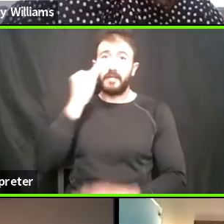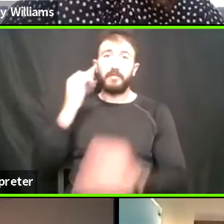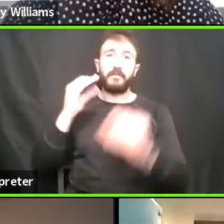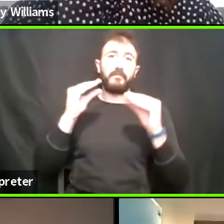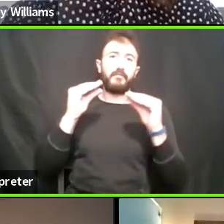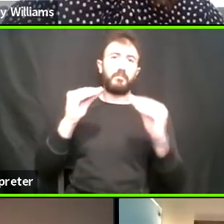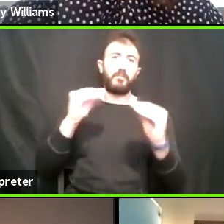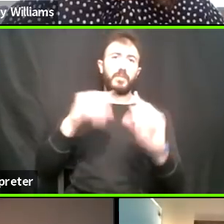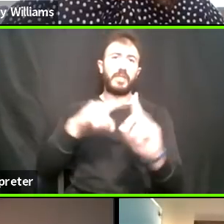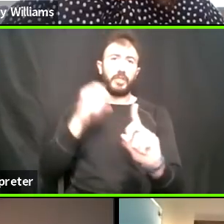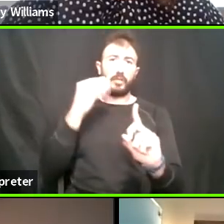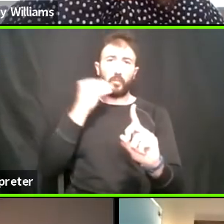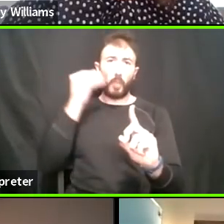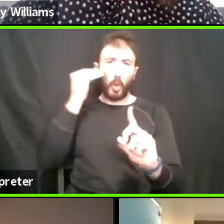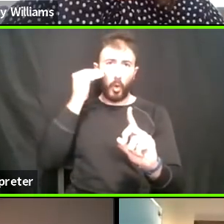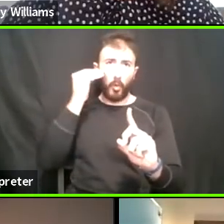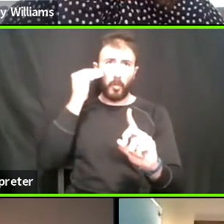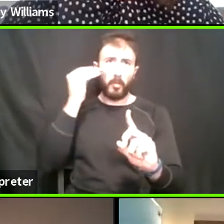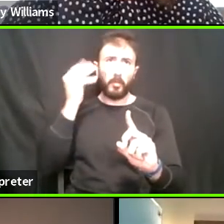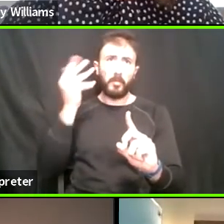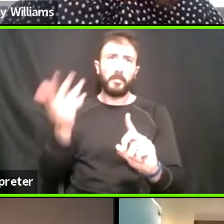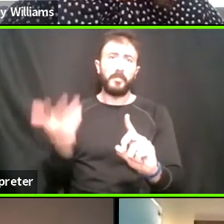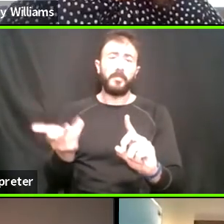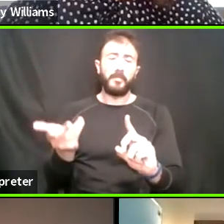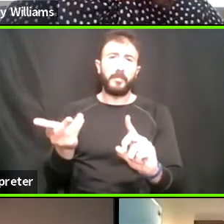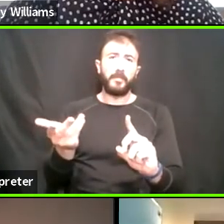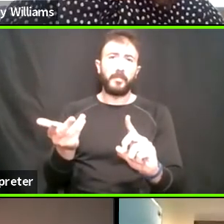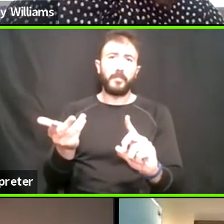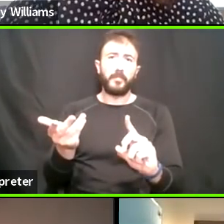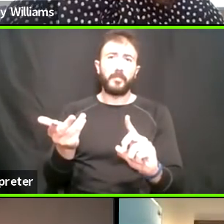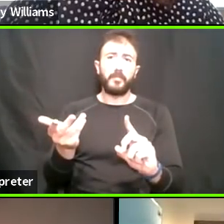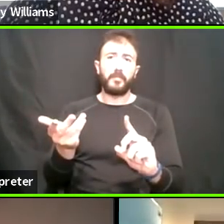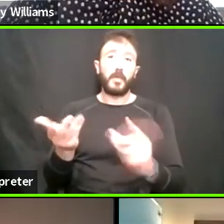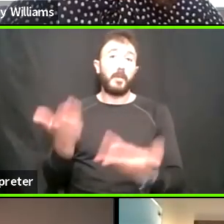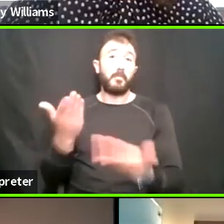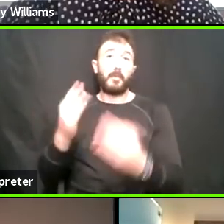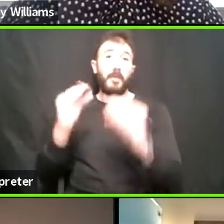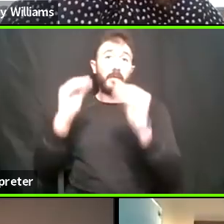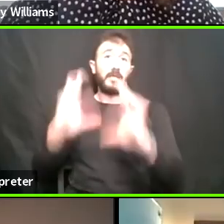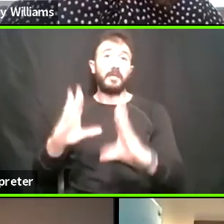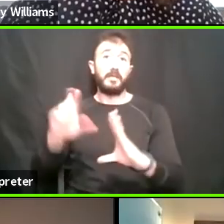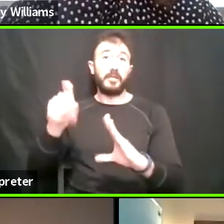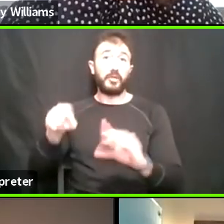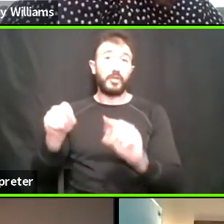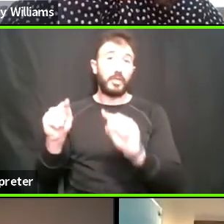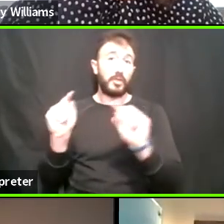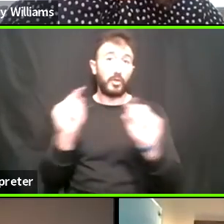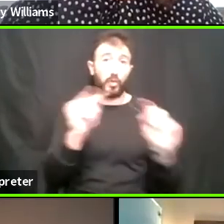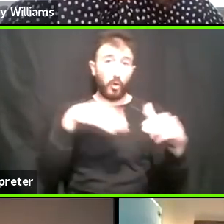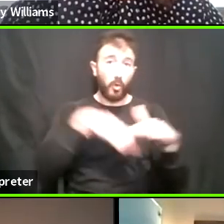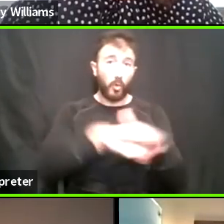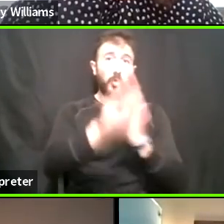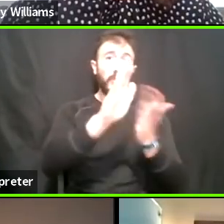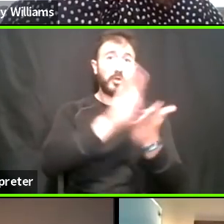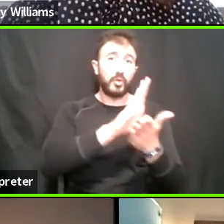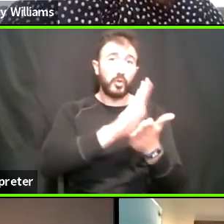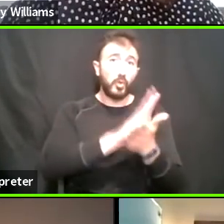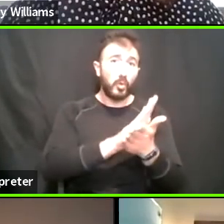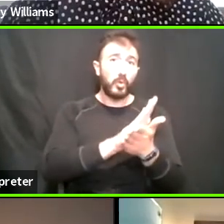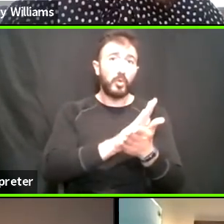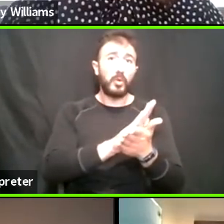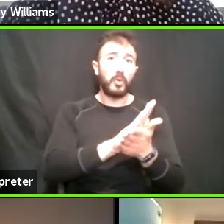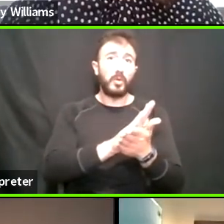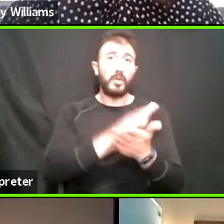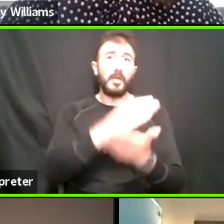students or instruction, but a teacher comes into school and they're going to work from their classroom and they bring their own